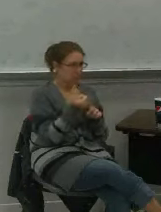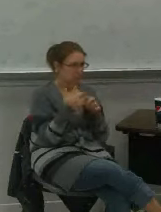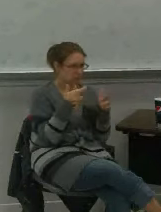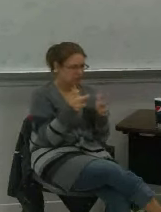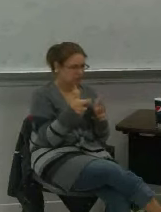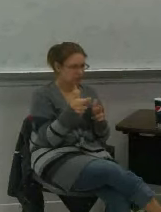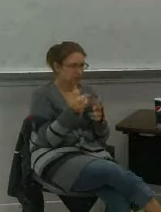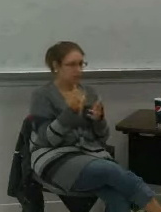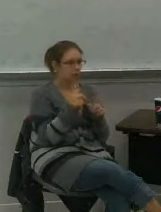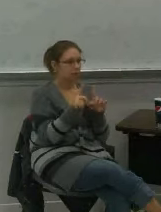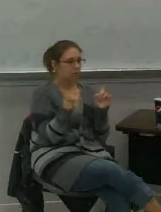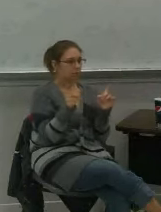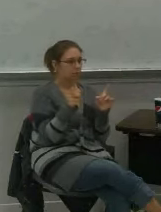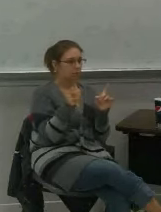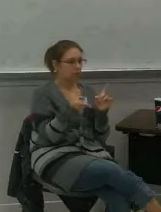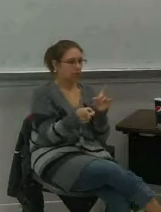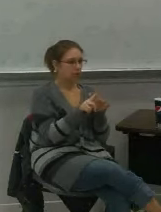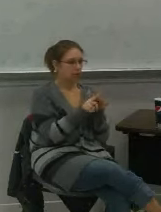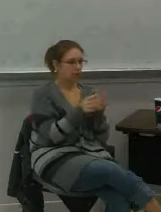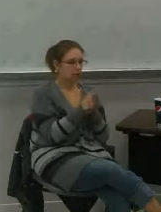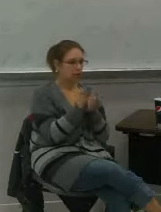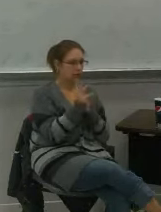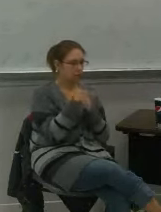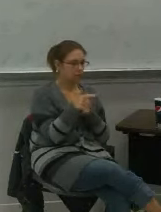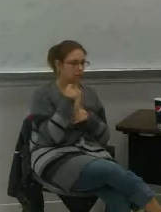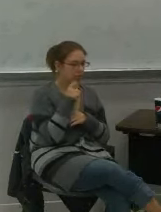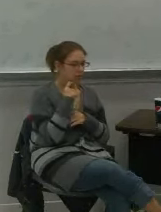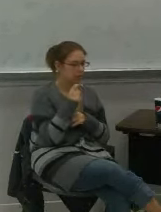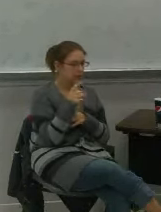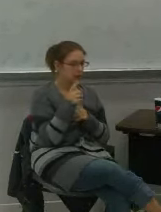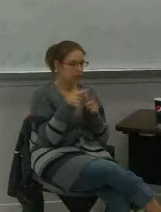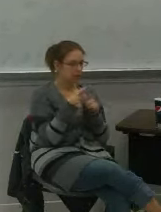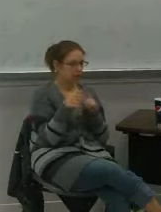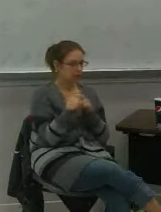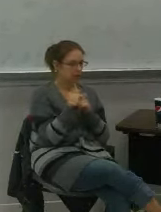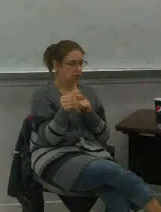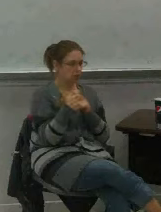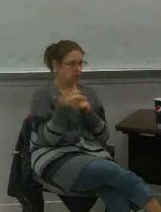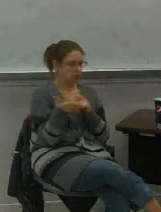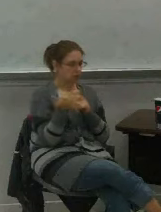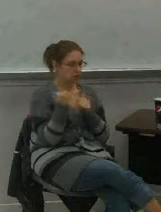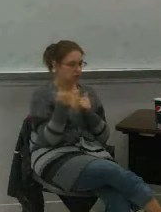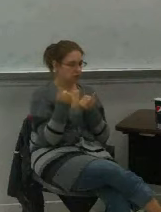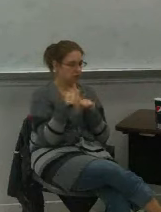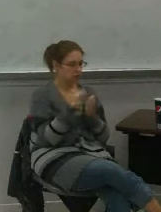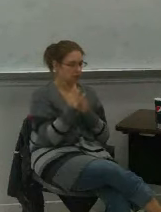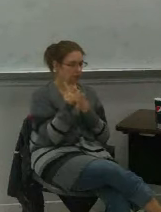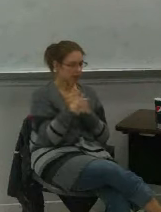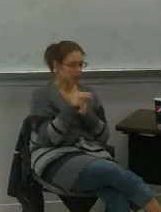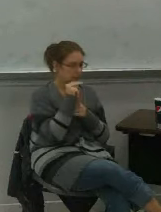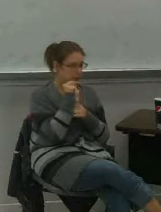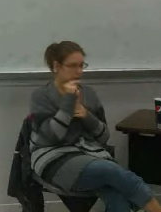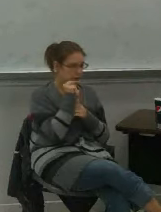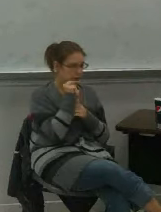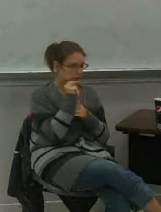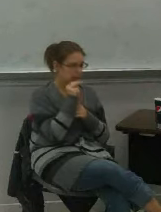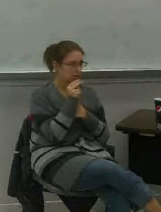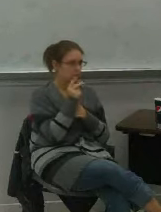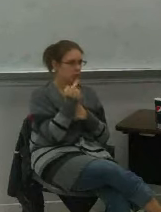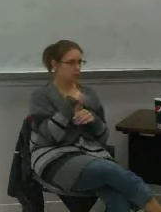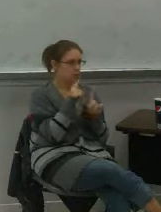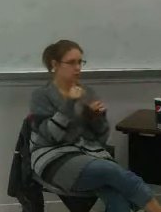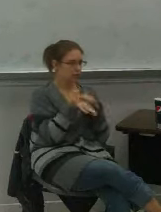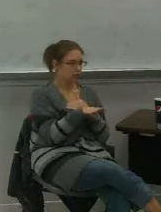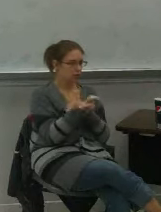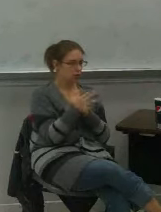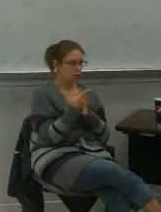river. But they started cleaning up the metals, and then the other thing was to try to clean up the nutrients. And we went